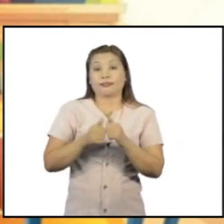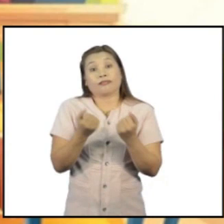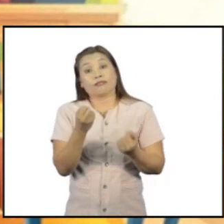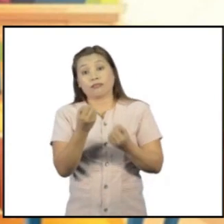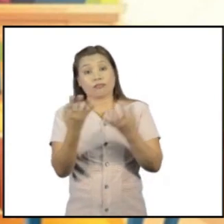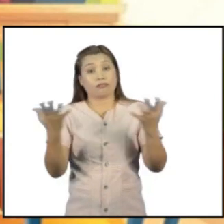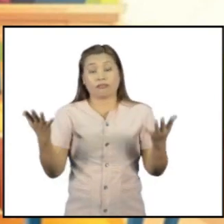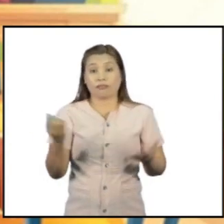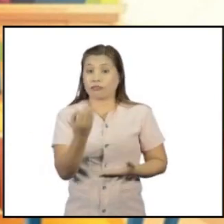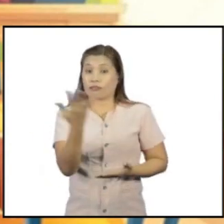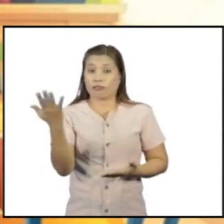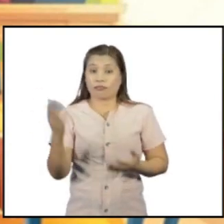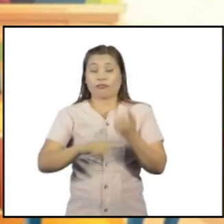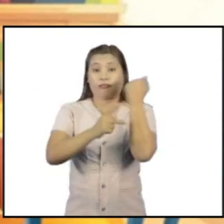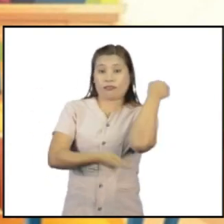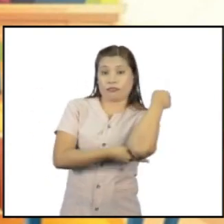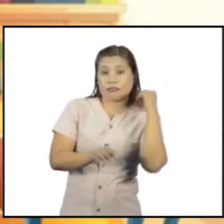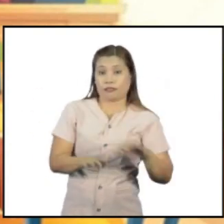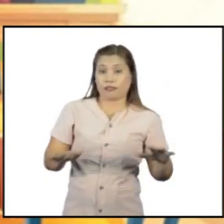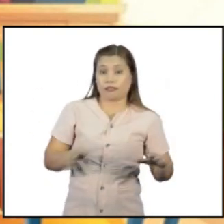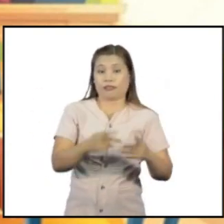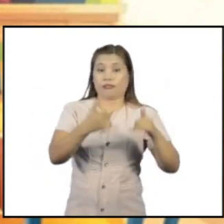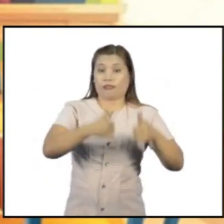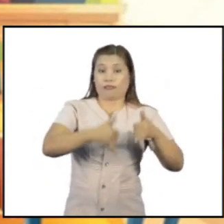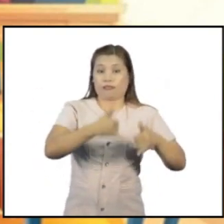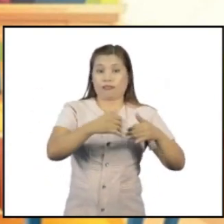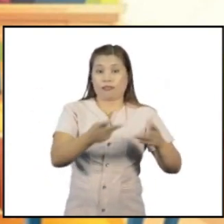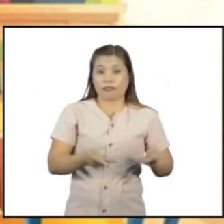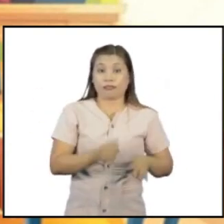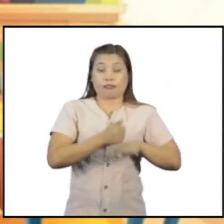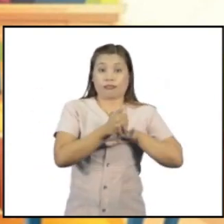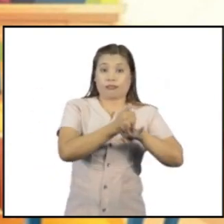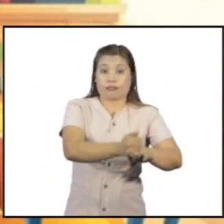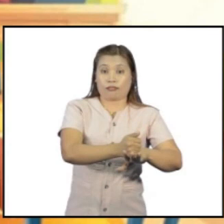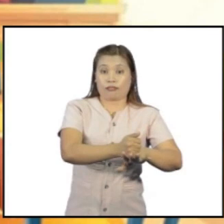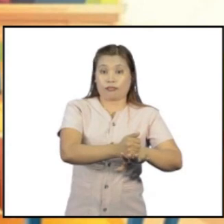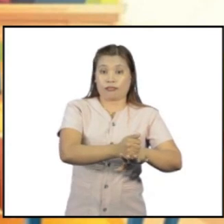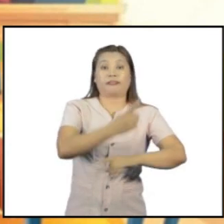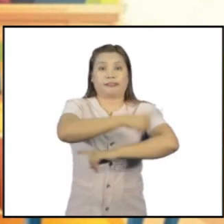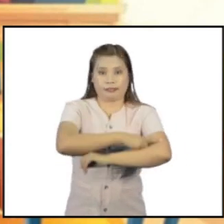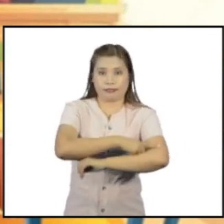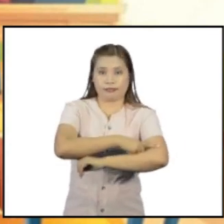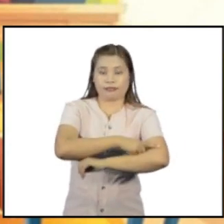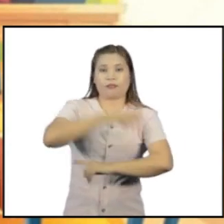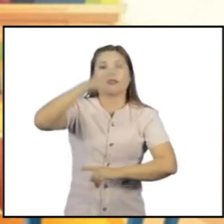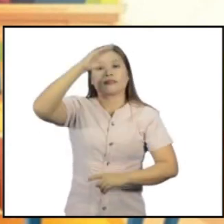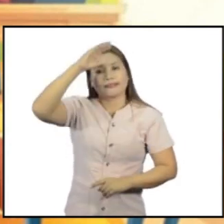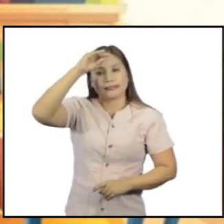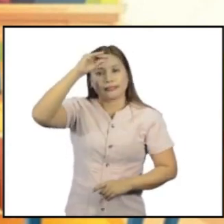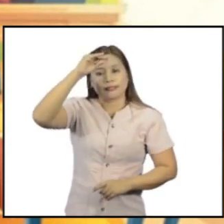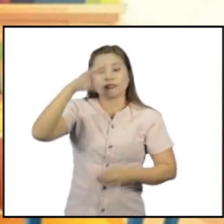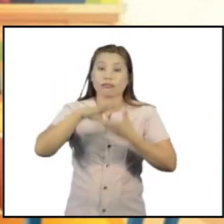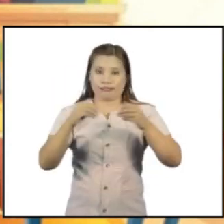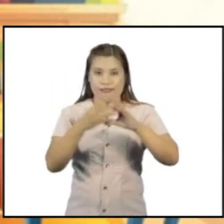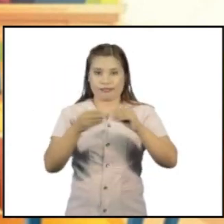How many kid, bag, park, ant, day, and boy